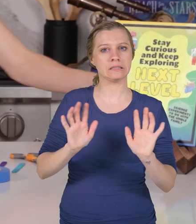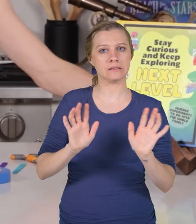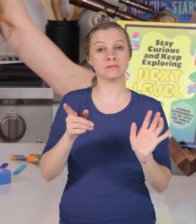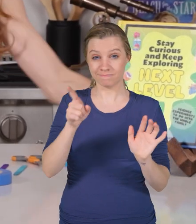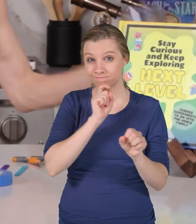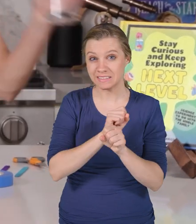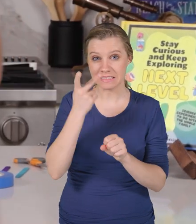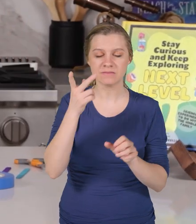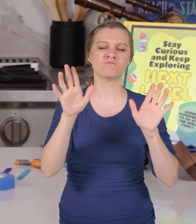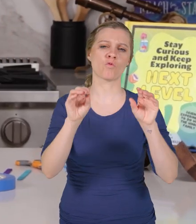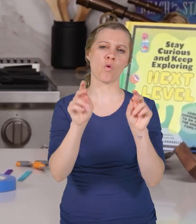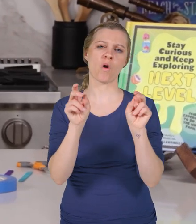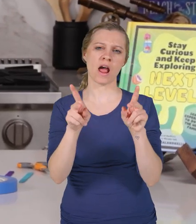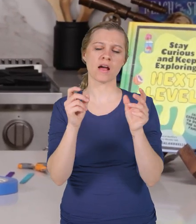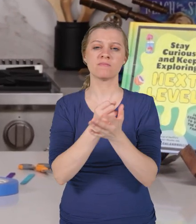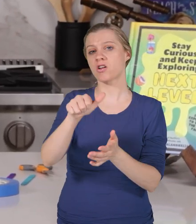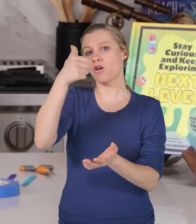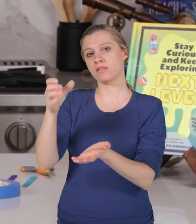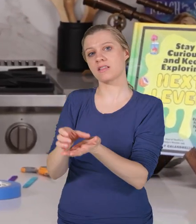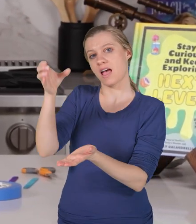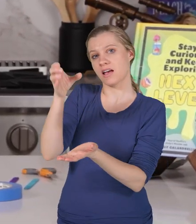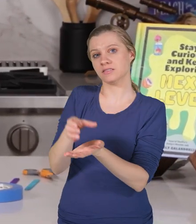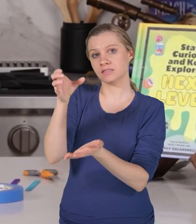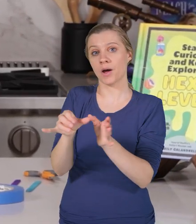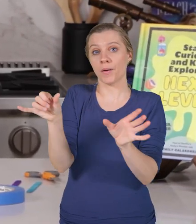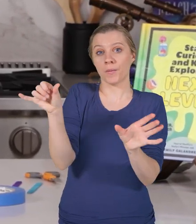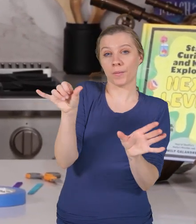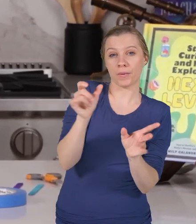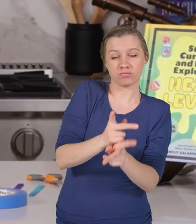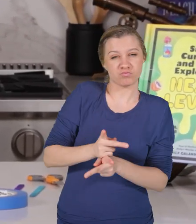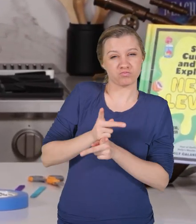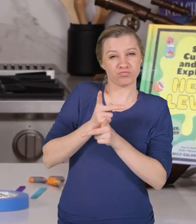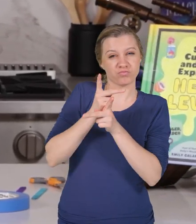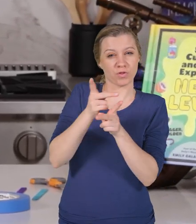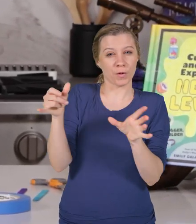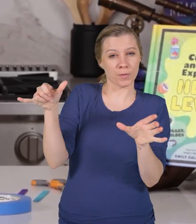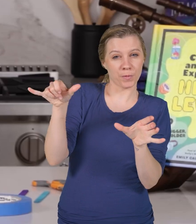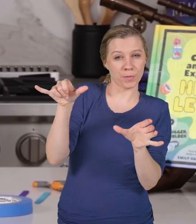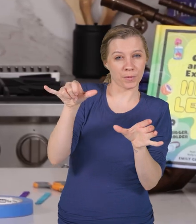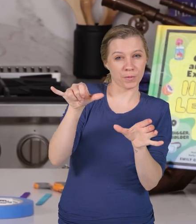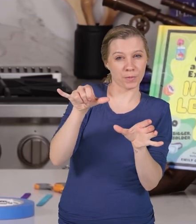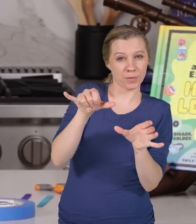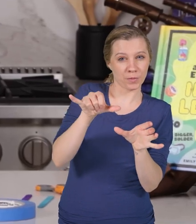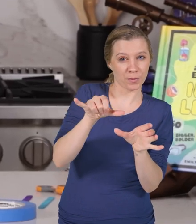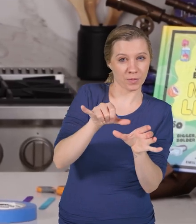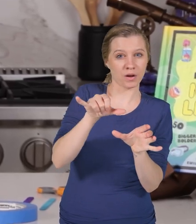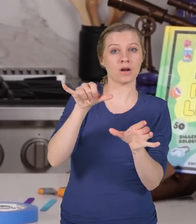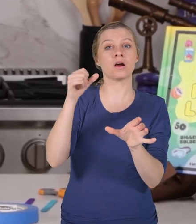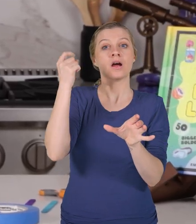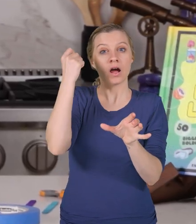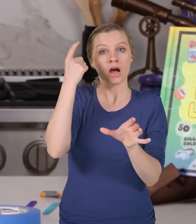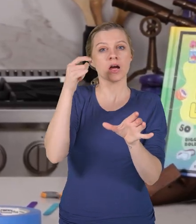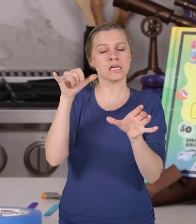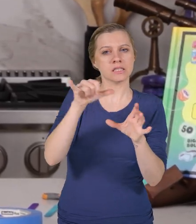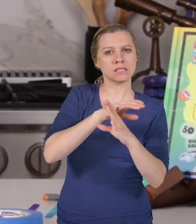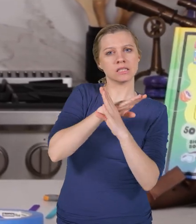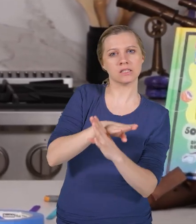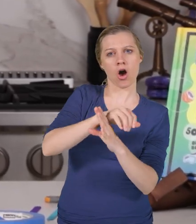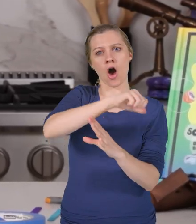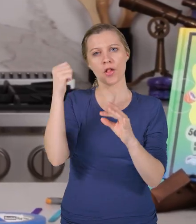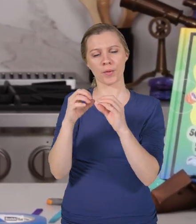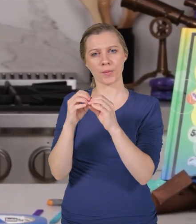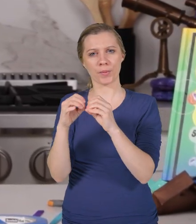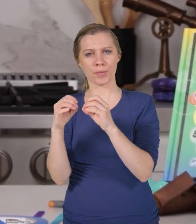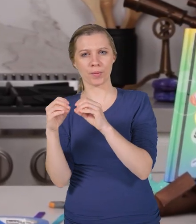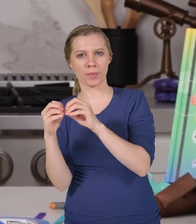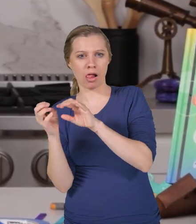that's okay. Just get another glass and carefully pour that glass into another one, and just keep doing that until you prevent any of